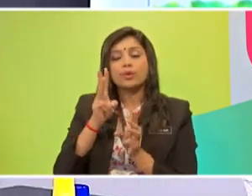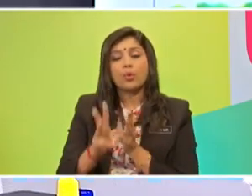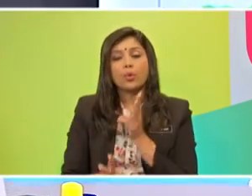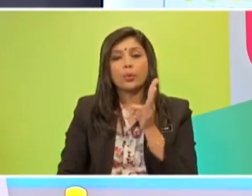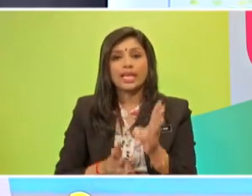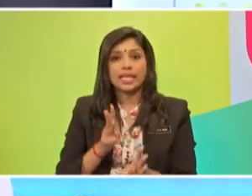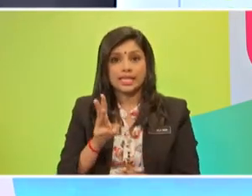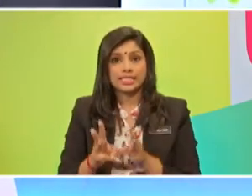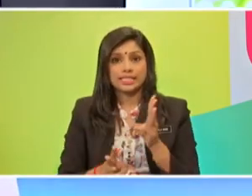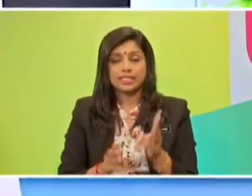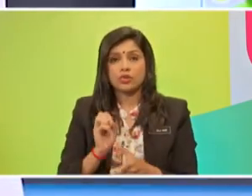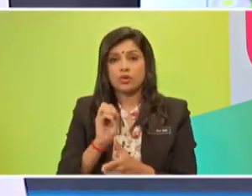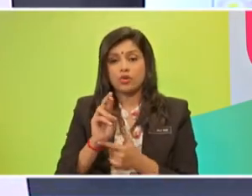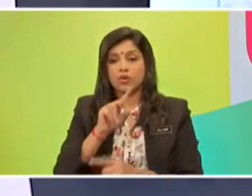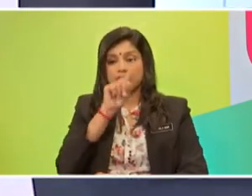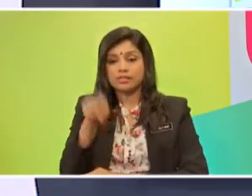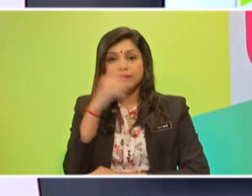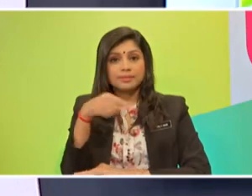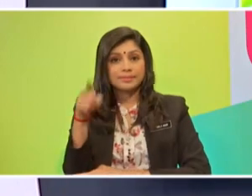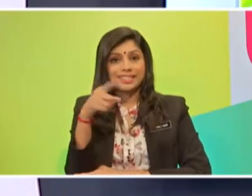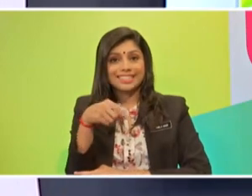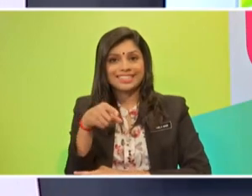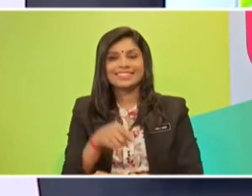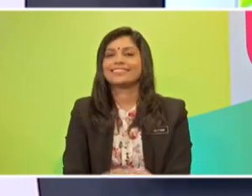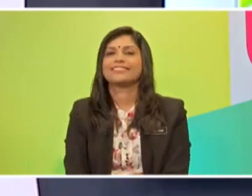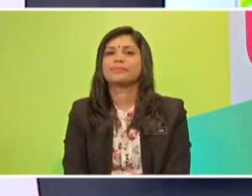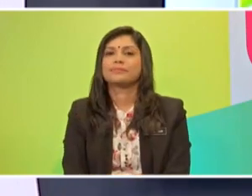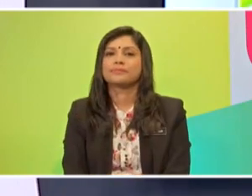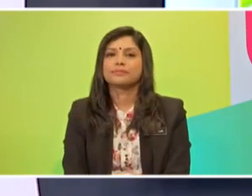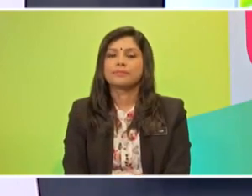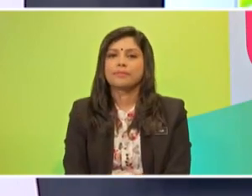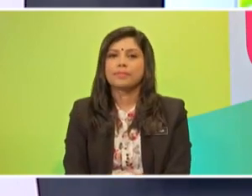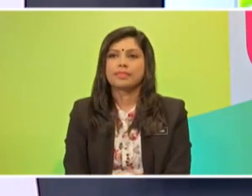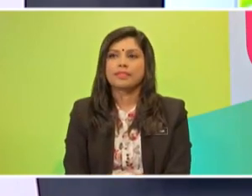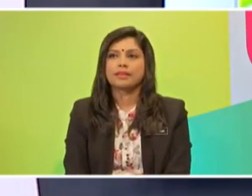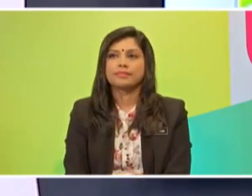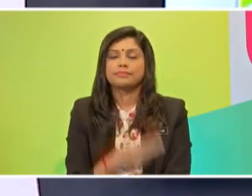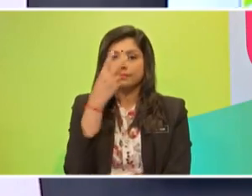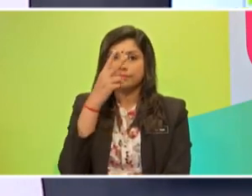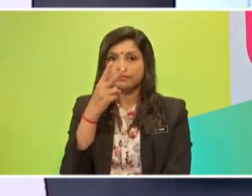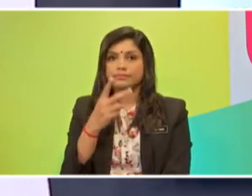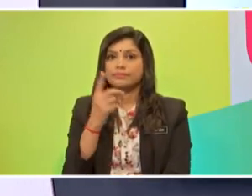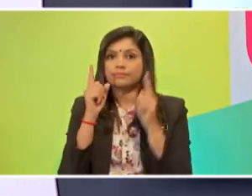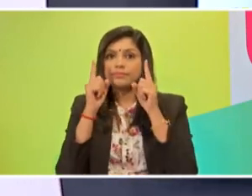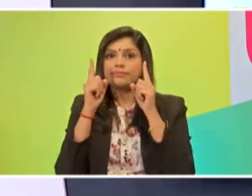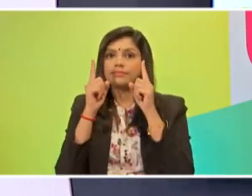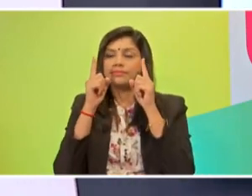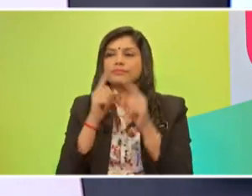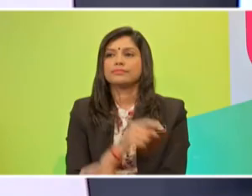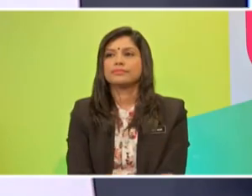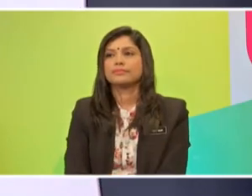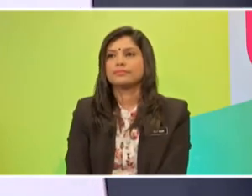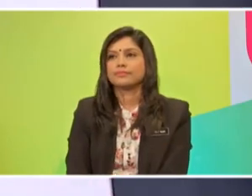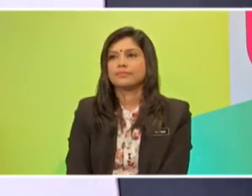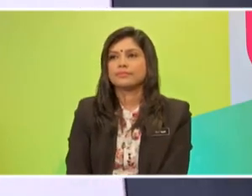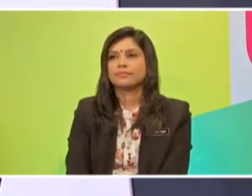alphabet spinner. Okay. Okay, the alphabet spinner, you can turn it, and we have some